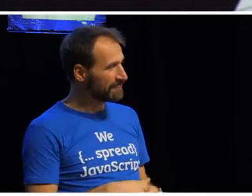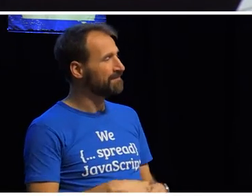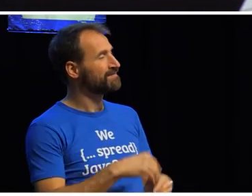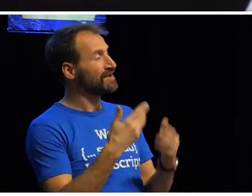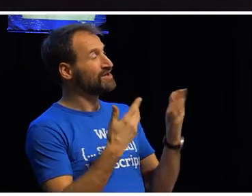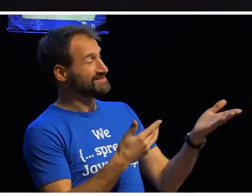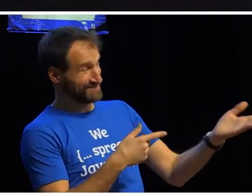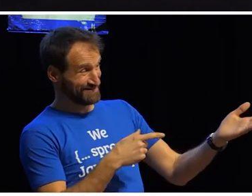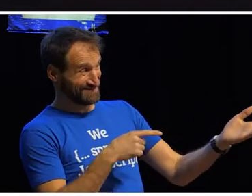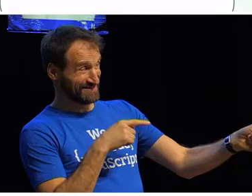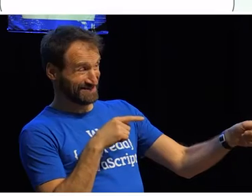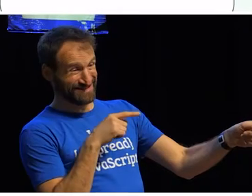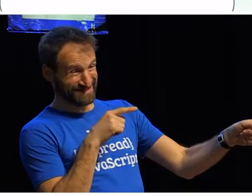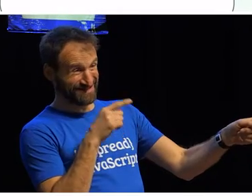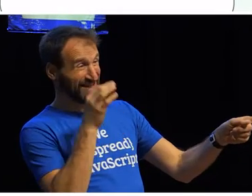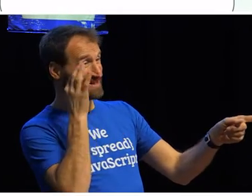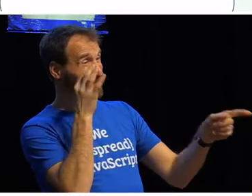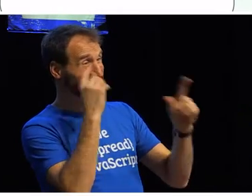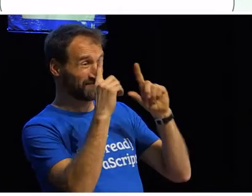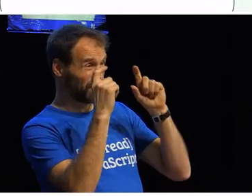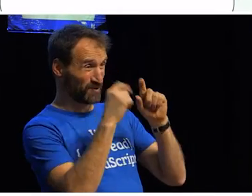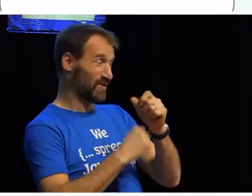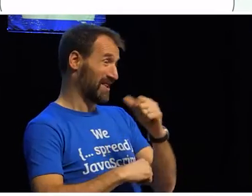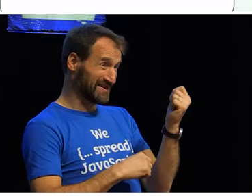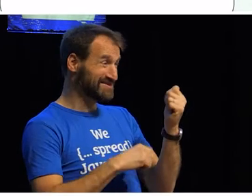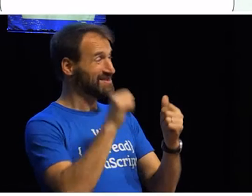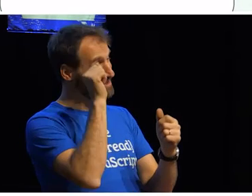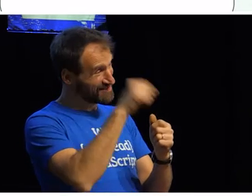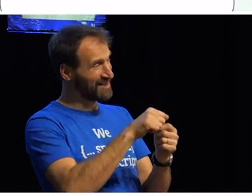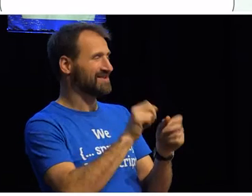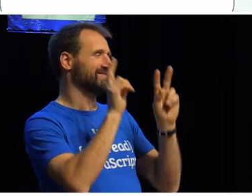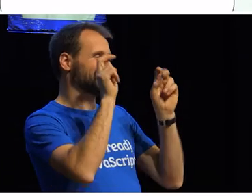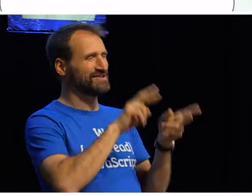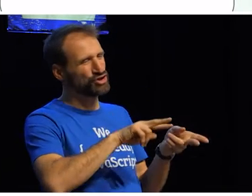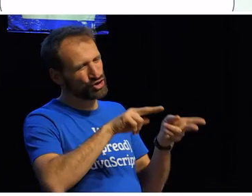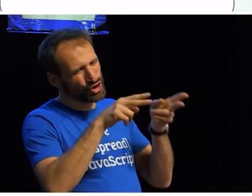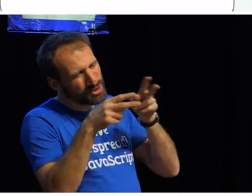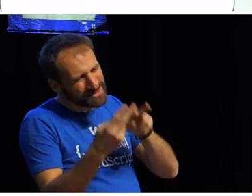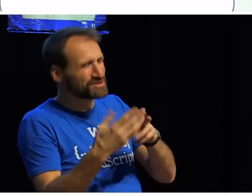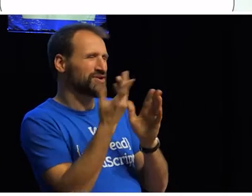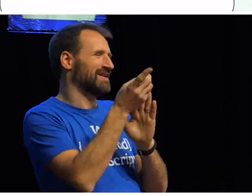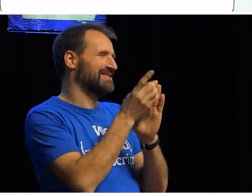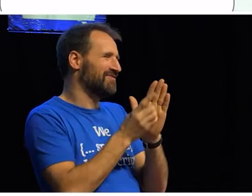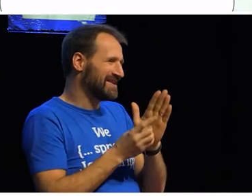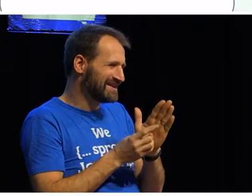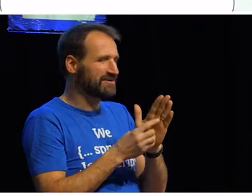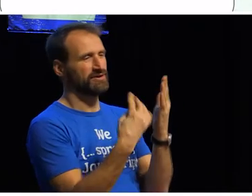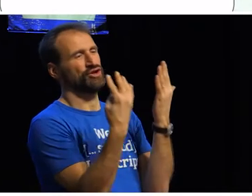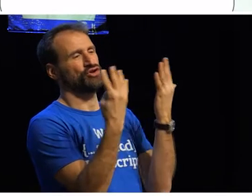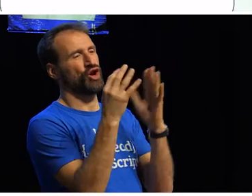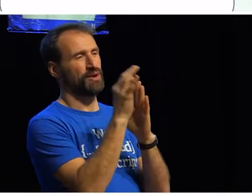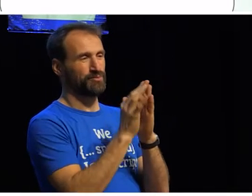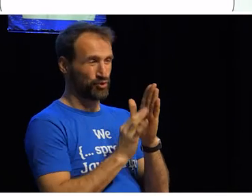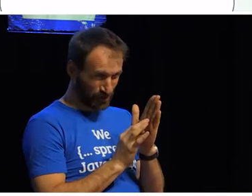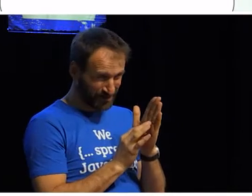So this kitty photo in the left can be translated as, not translated, but can be defined as those 9 points.